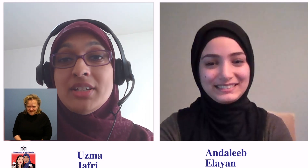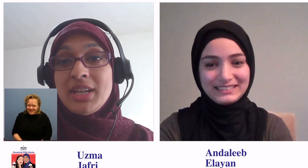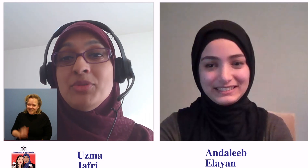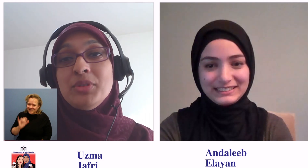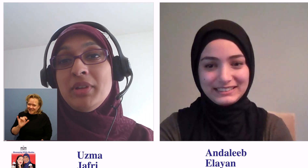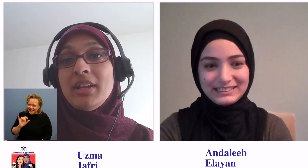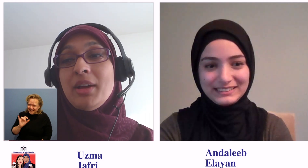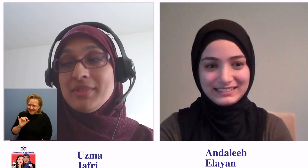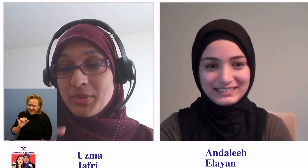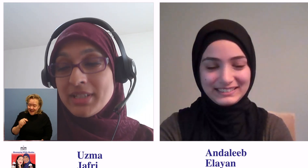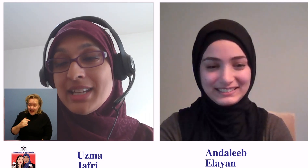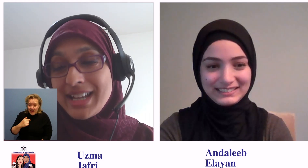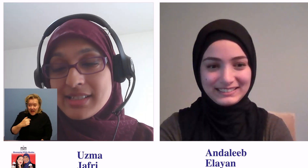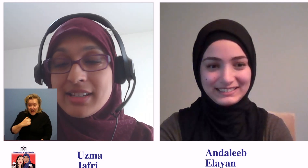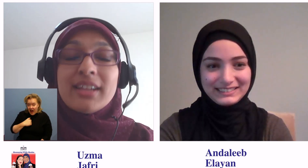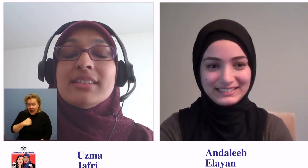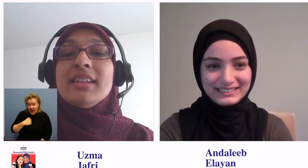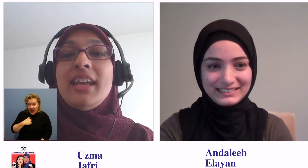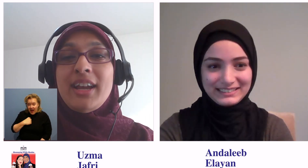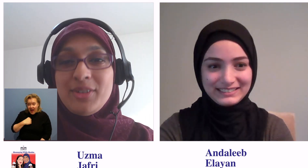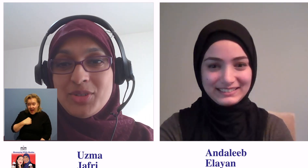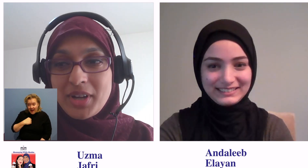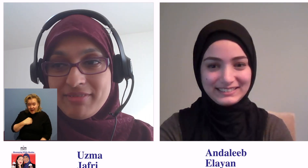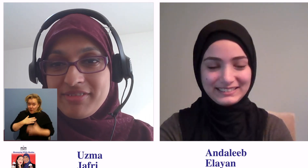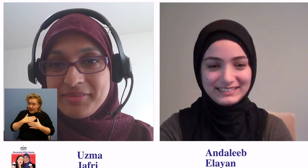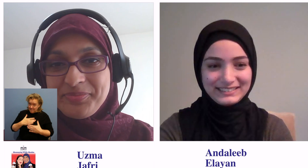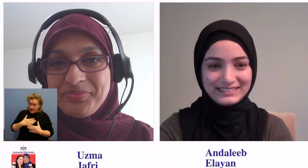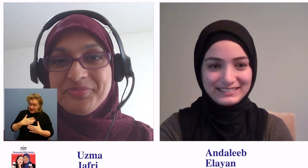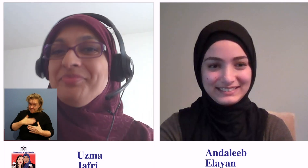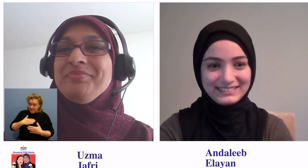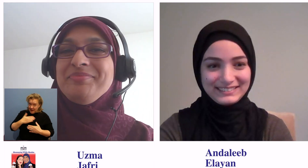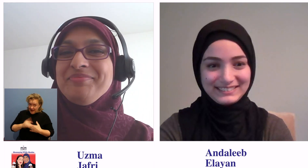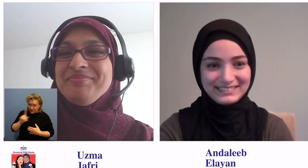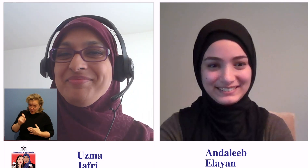I'm not ashamed to admit I was going to ask next. How do you drive?